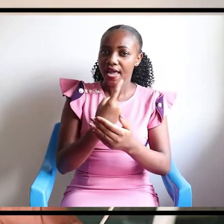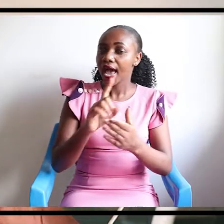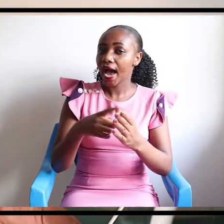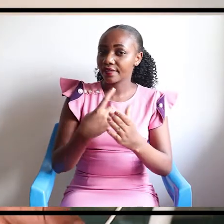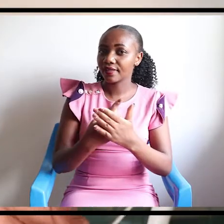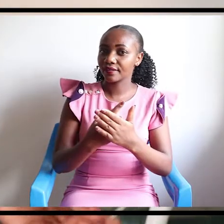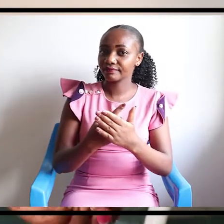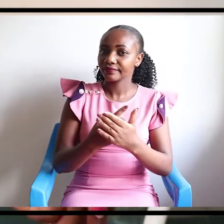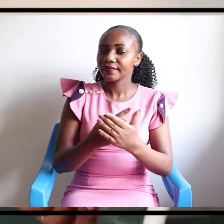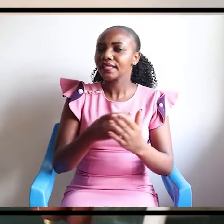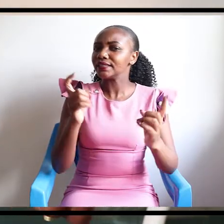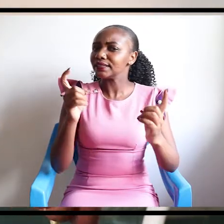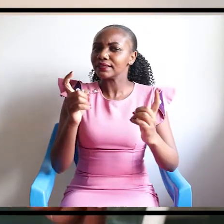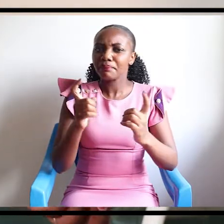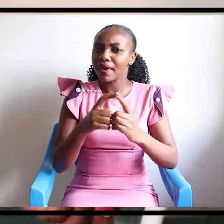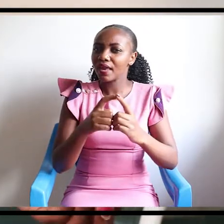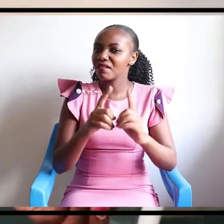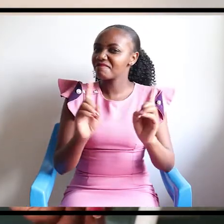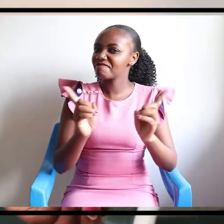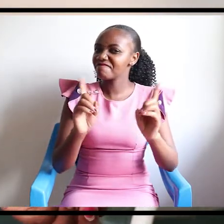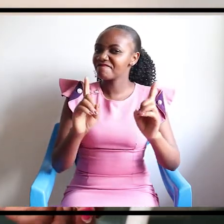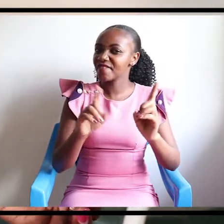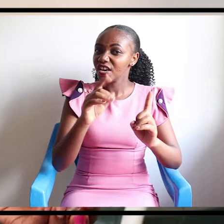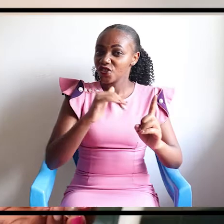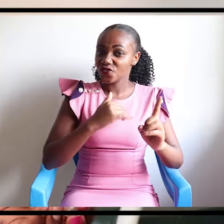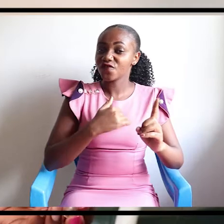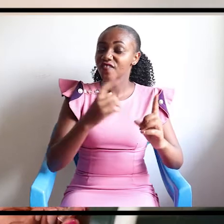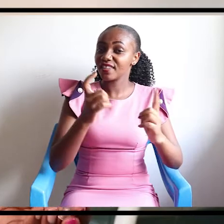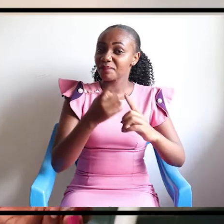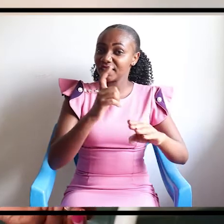it is painless. You only feel the pain during the